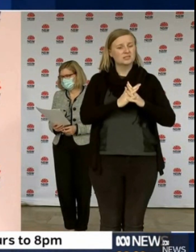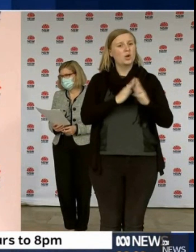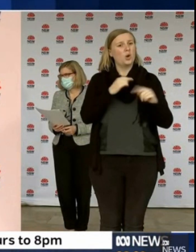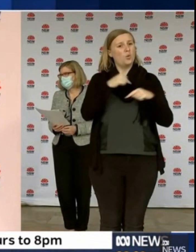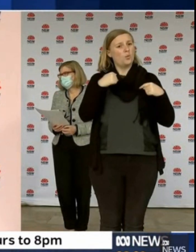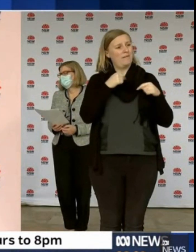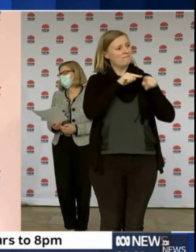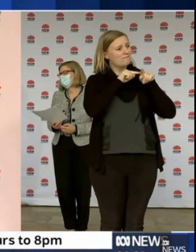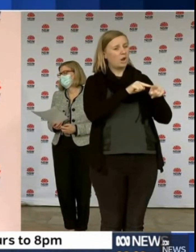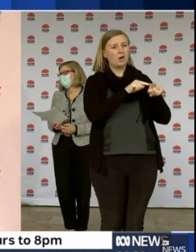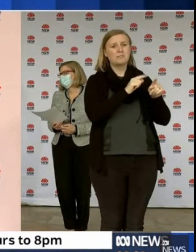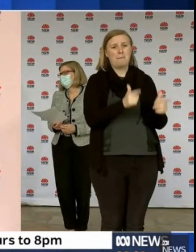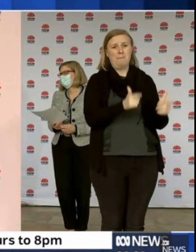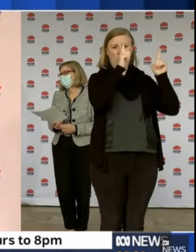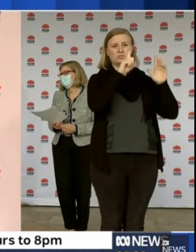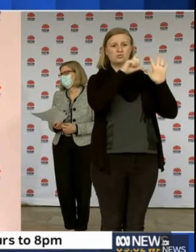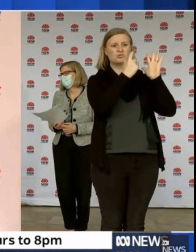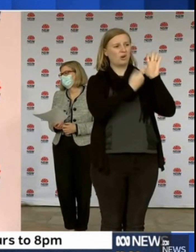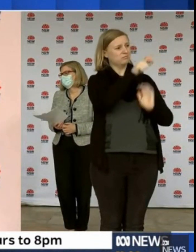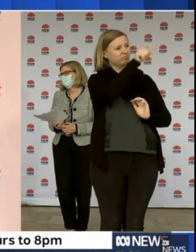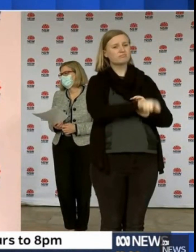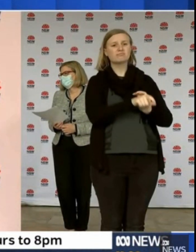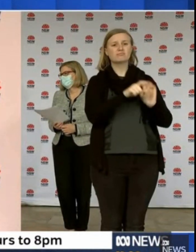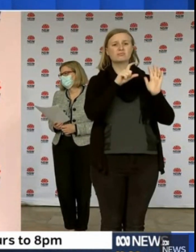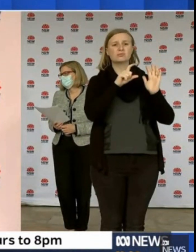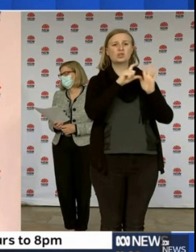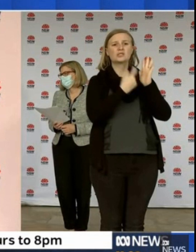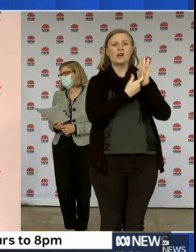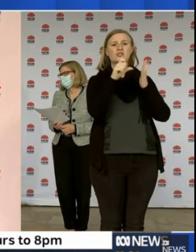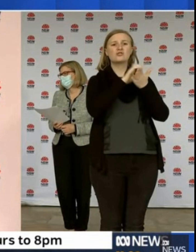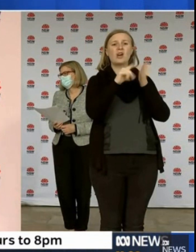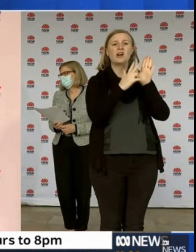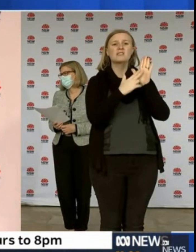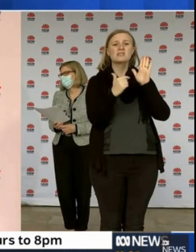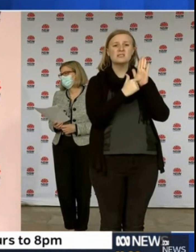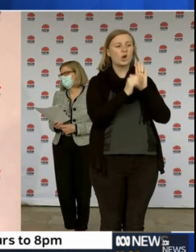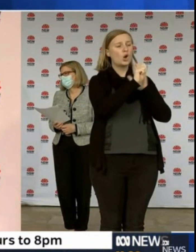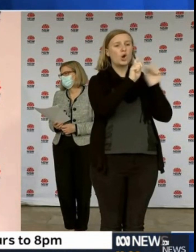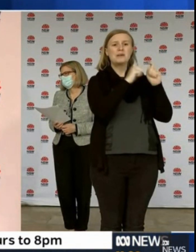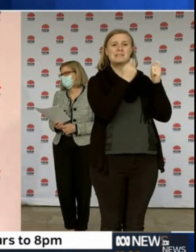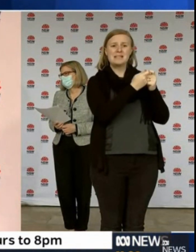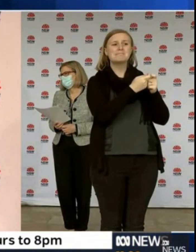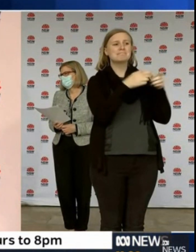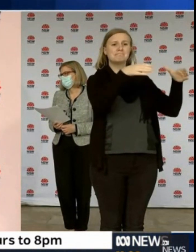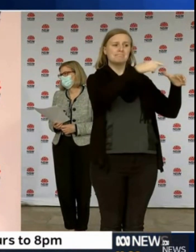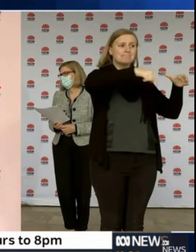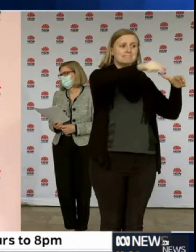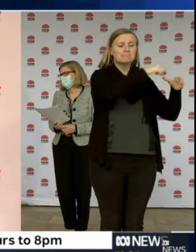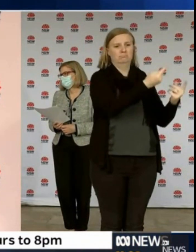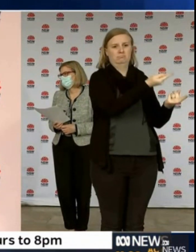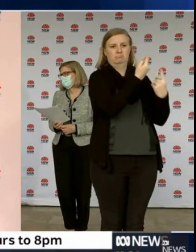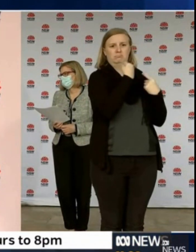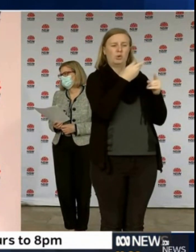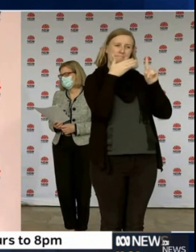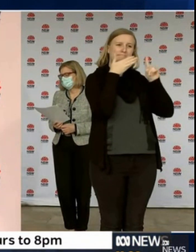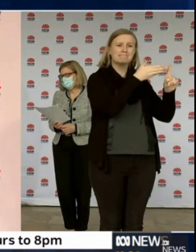Wales very well is that we've relied on the health expert advice of Dr. Chant and her team, and that is a source of truth we want everyone